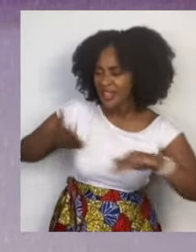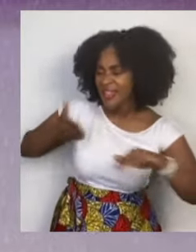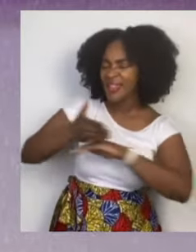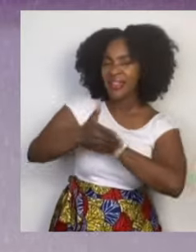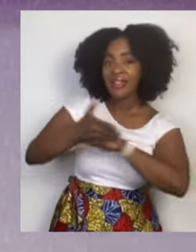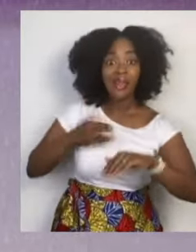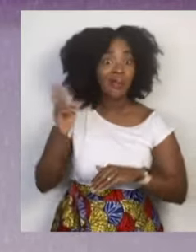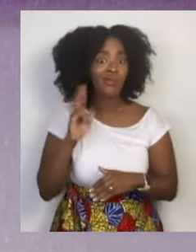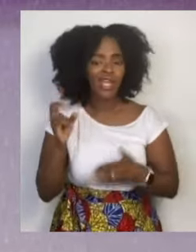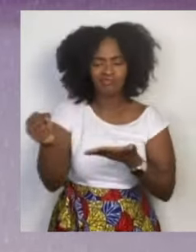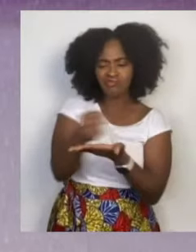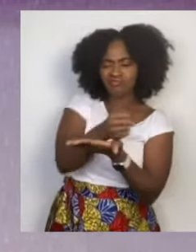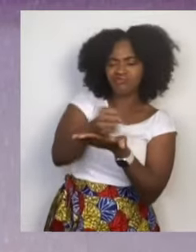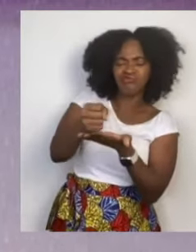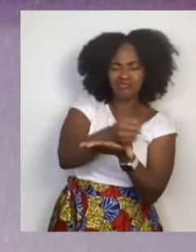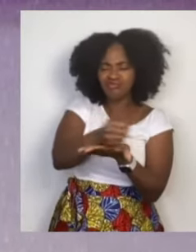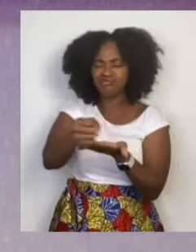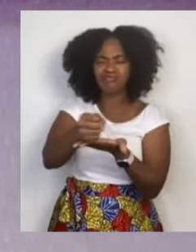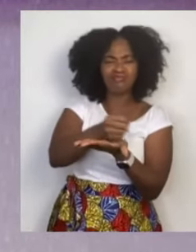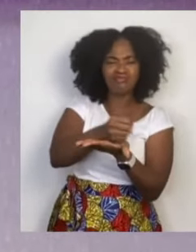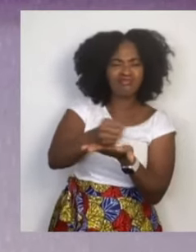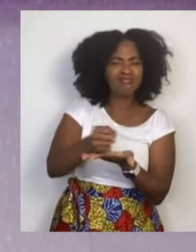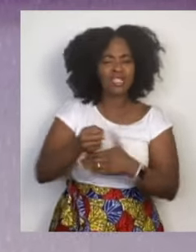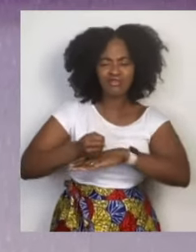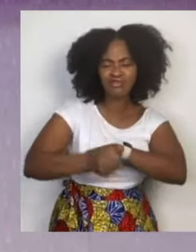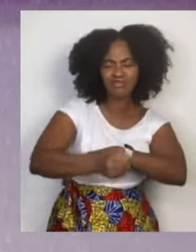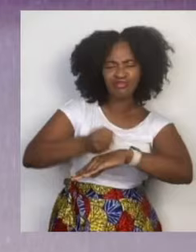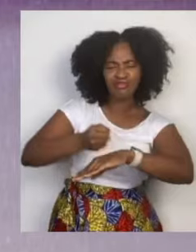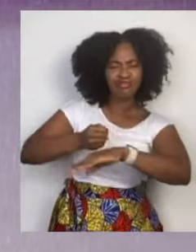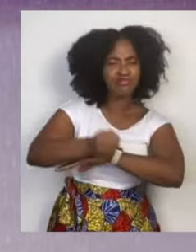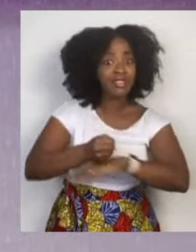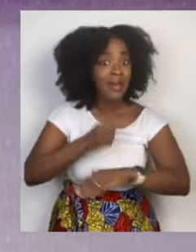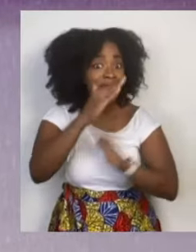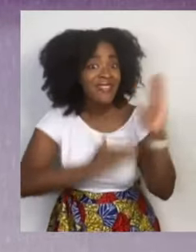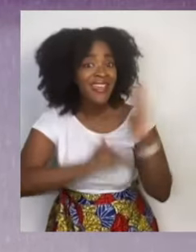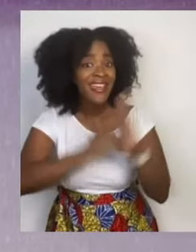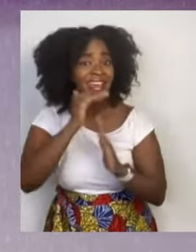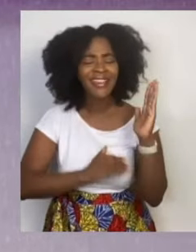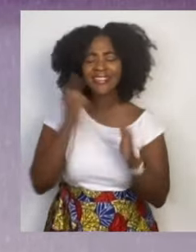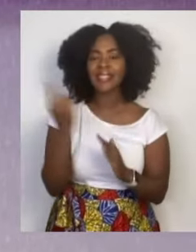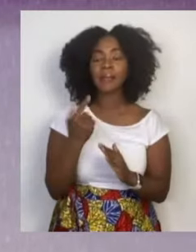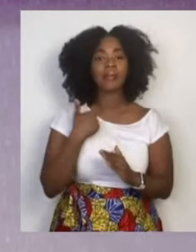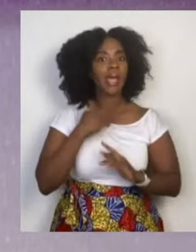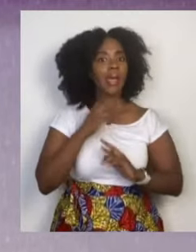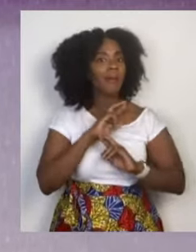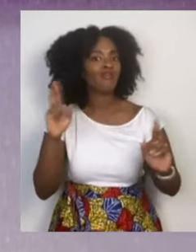paint something. I'm ready to get this show on the road.